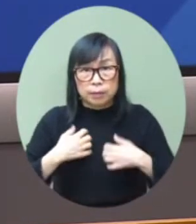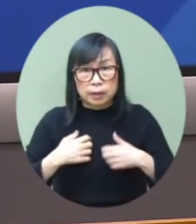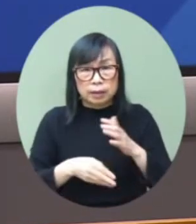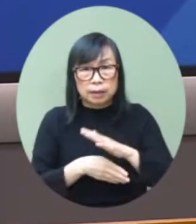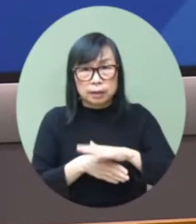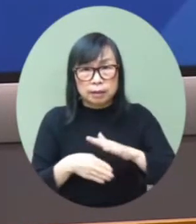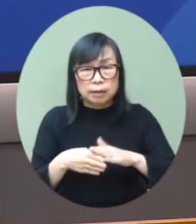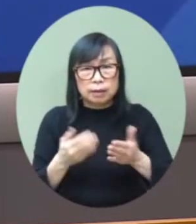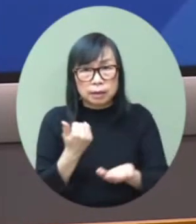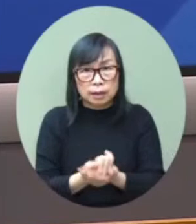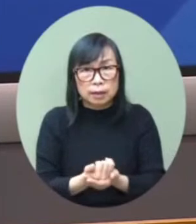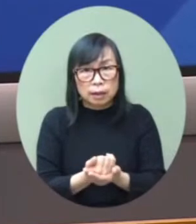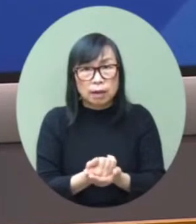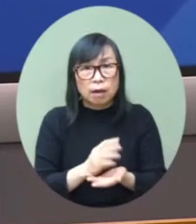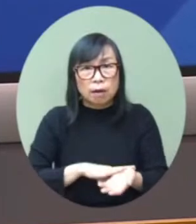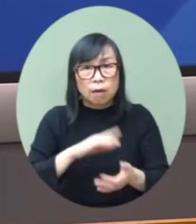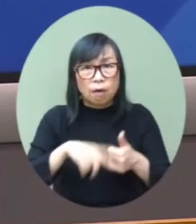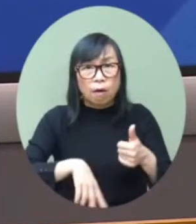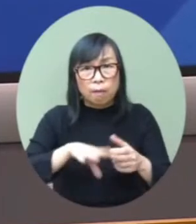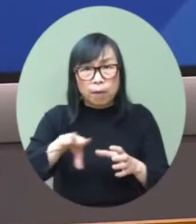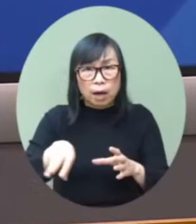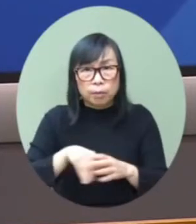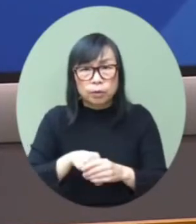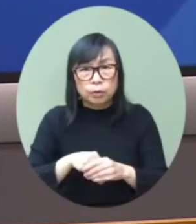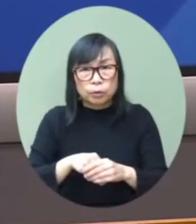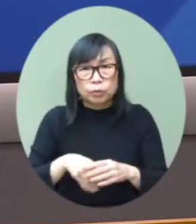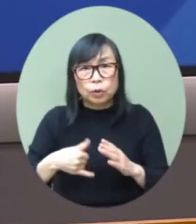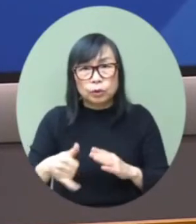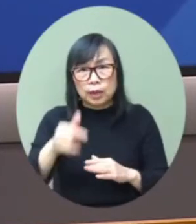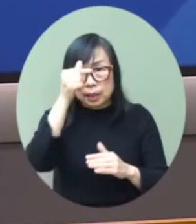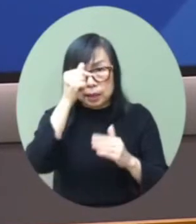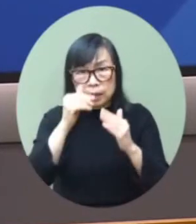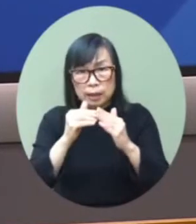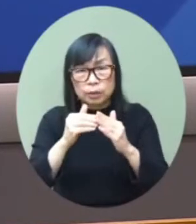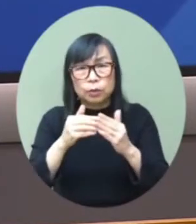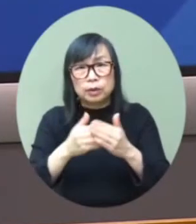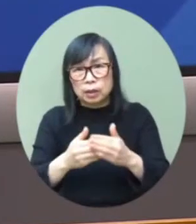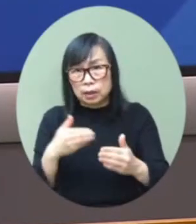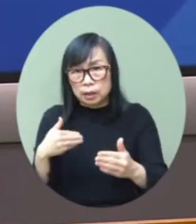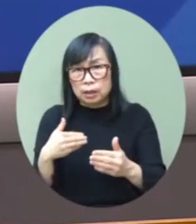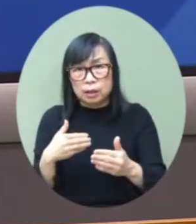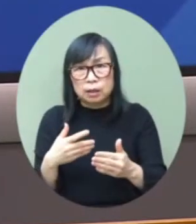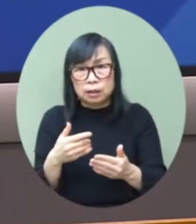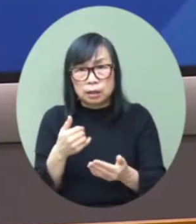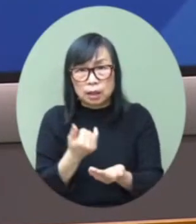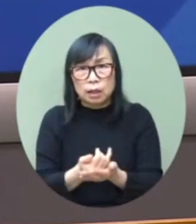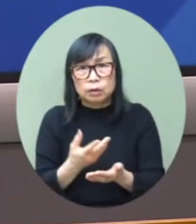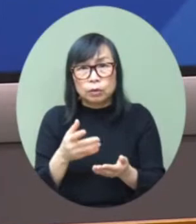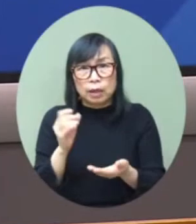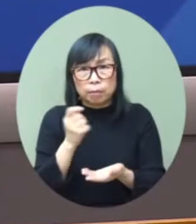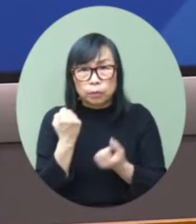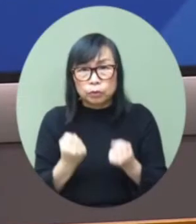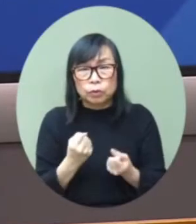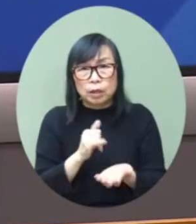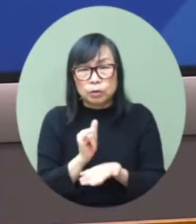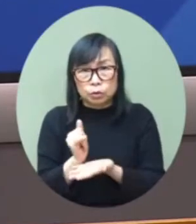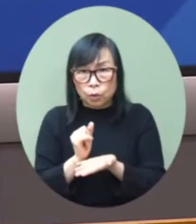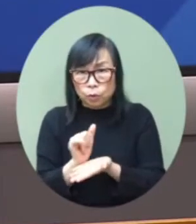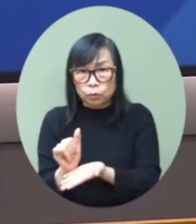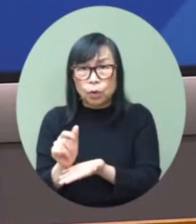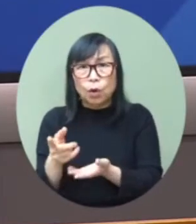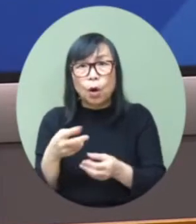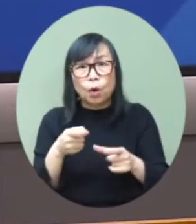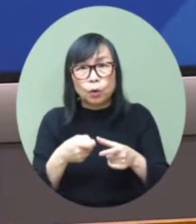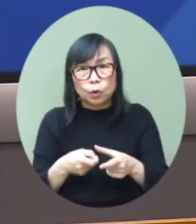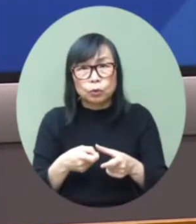for those who passed away in A&E departments, including those dead on arrival, they usually need